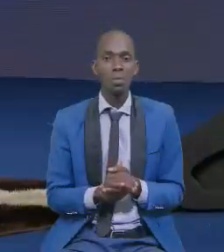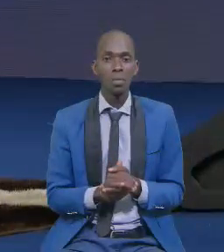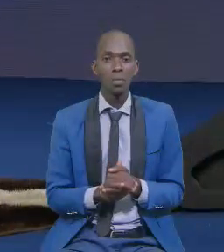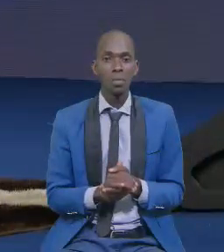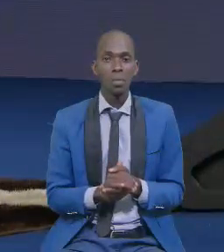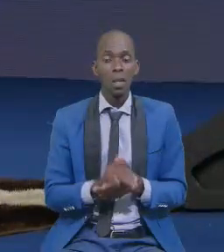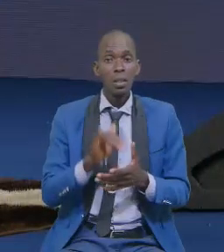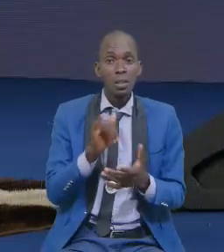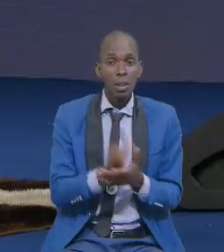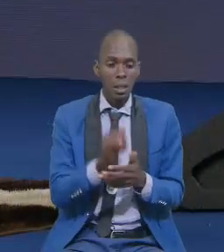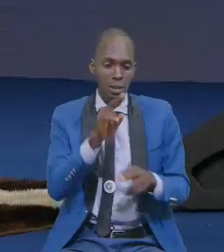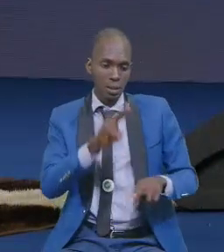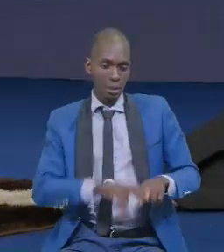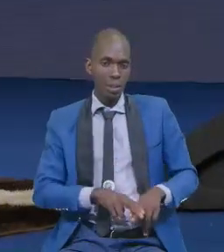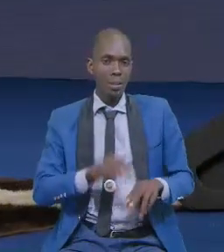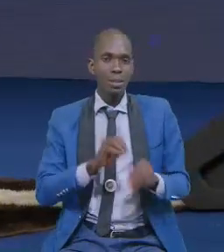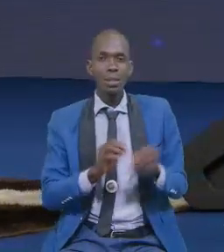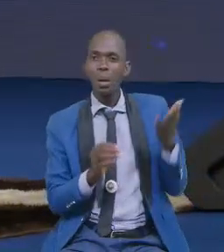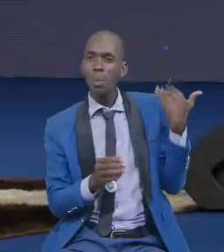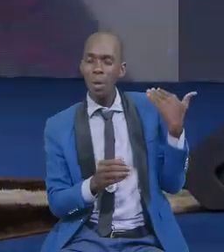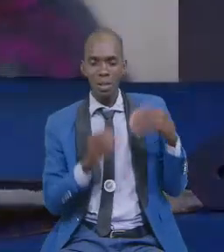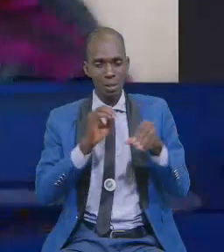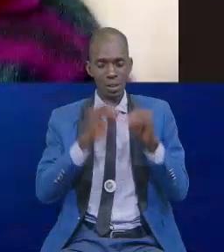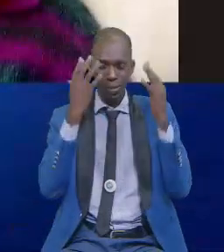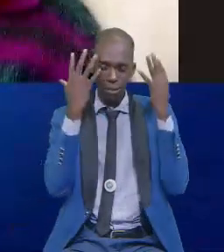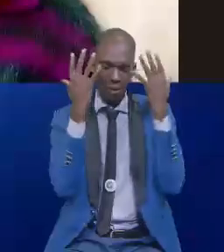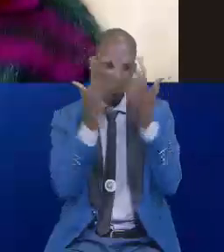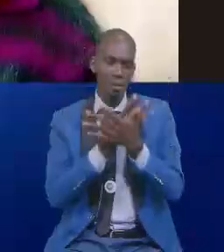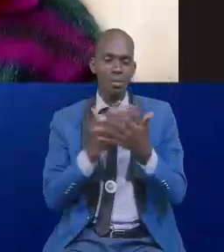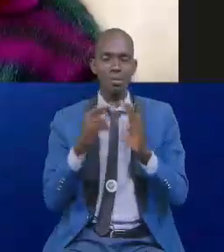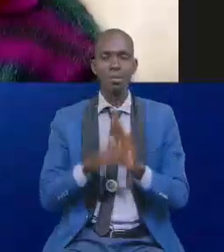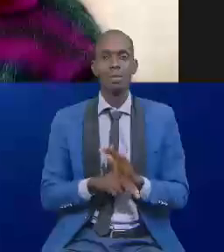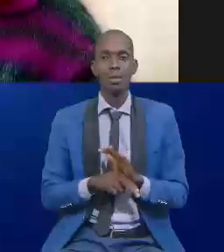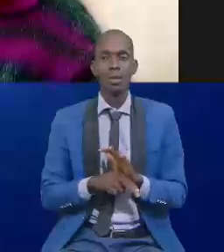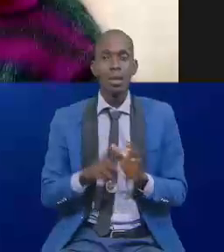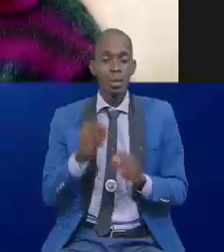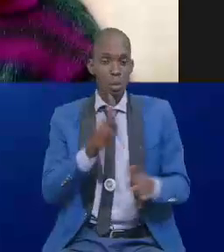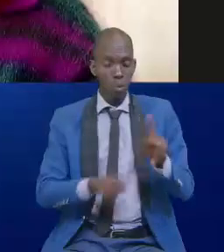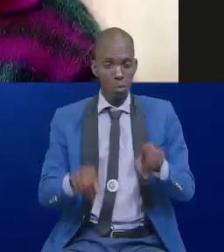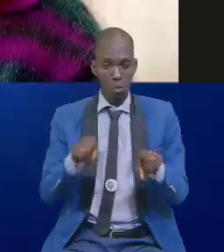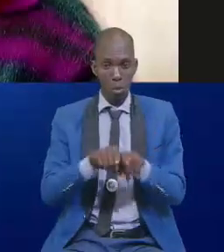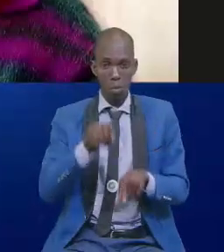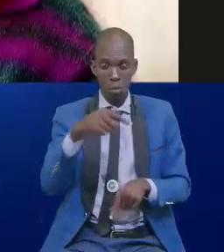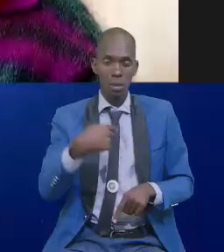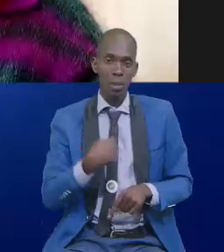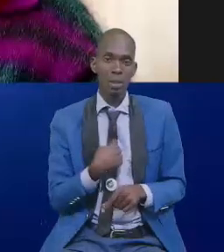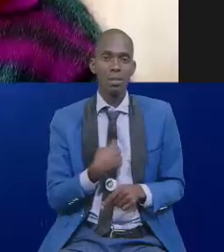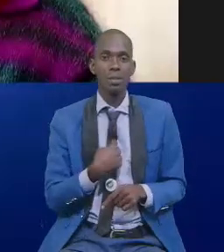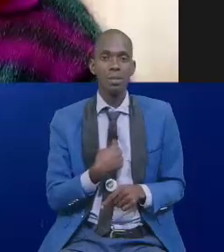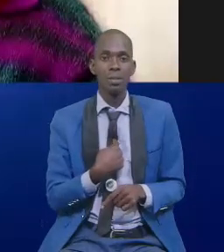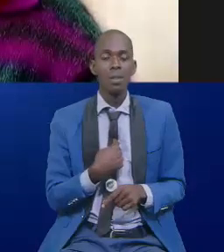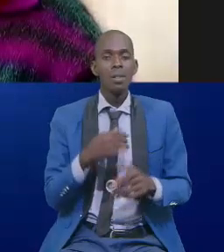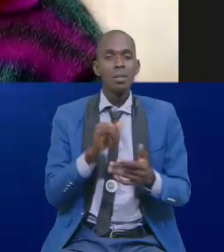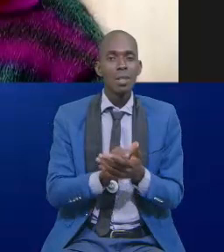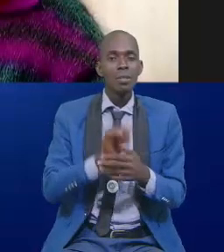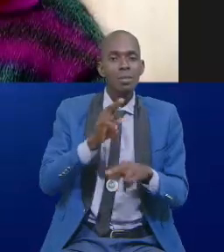that sat in the past in darkness, the people like you and I, that